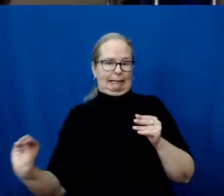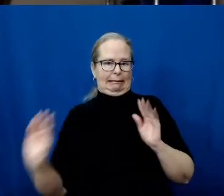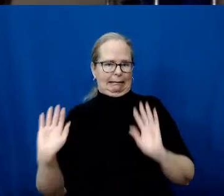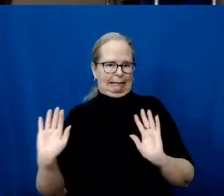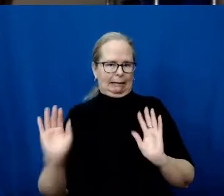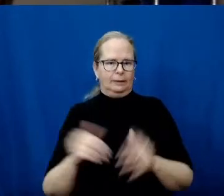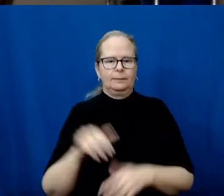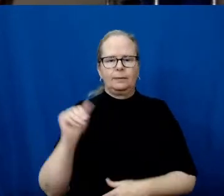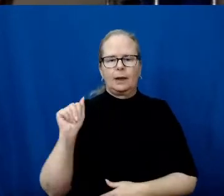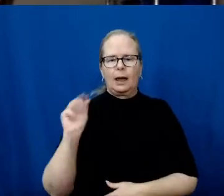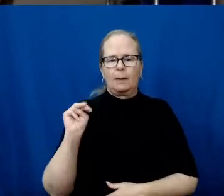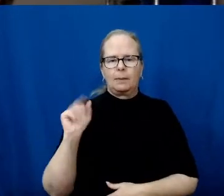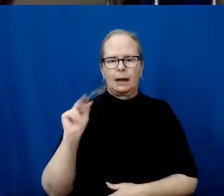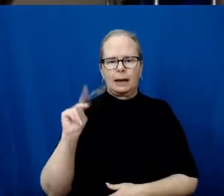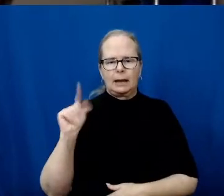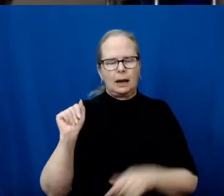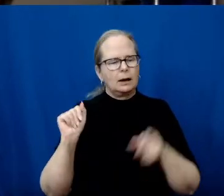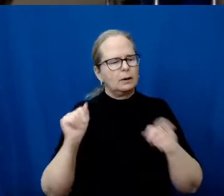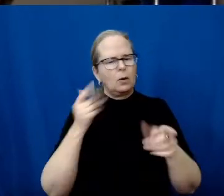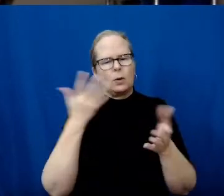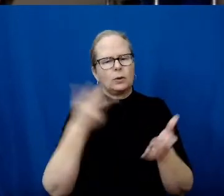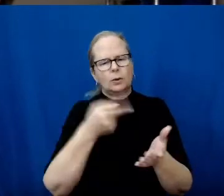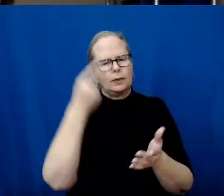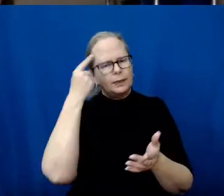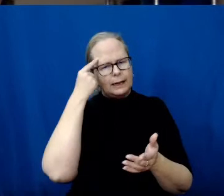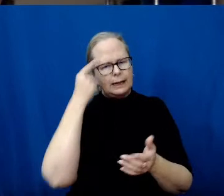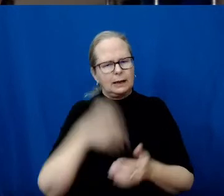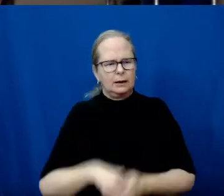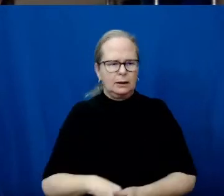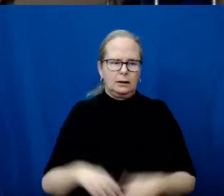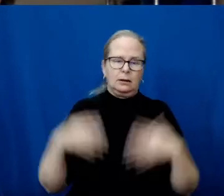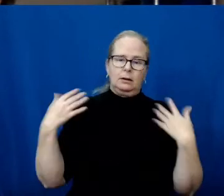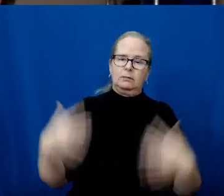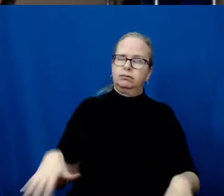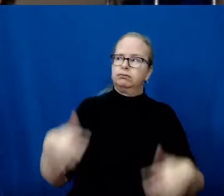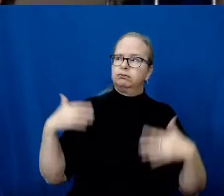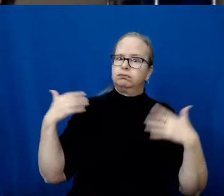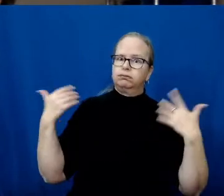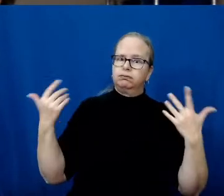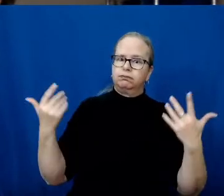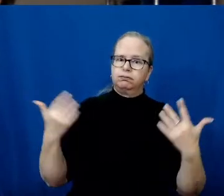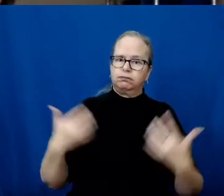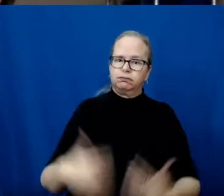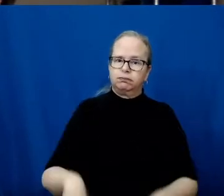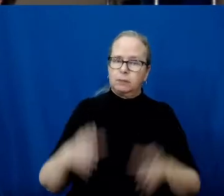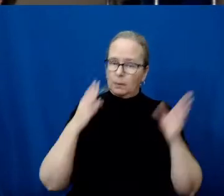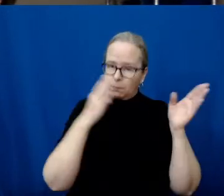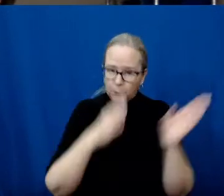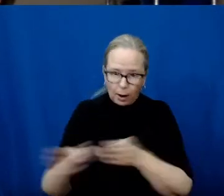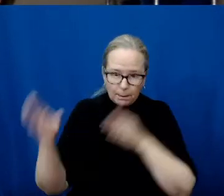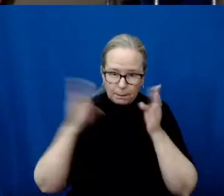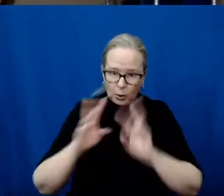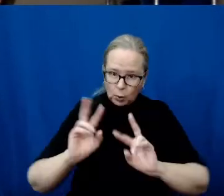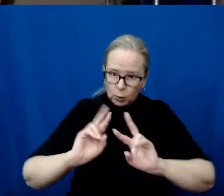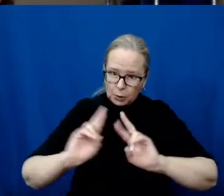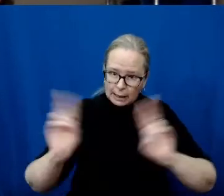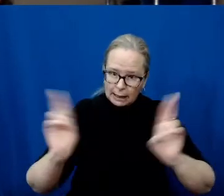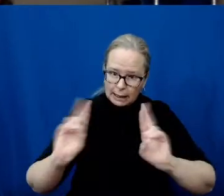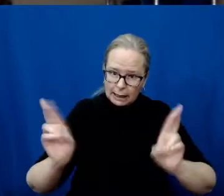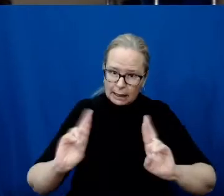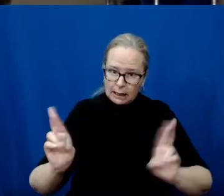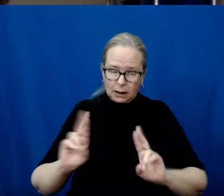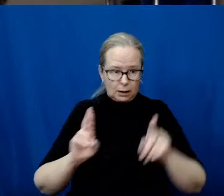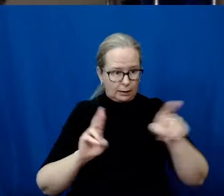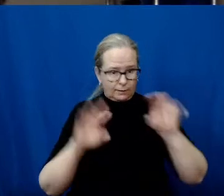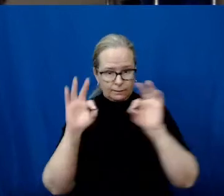we talk about being prepared, having things around, and the preparation for your family is huge. And just